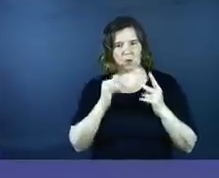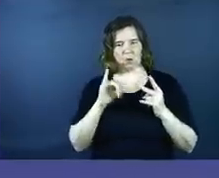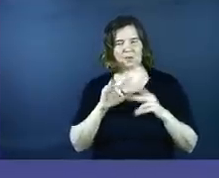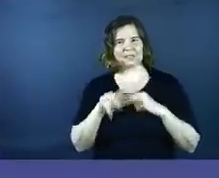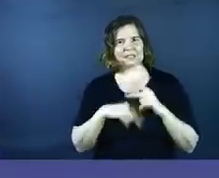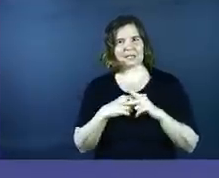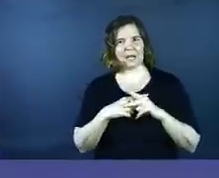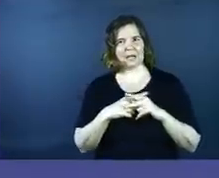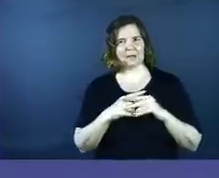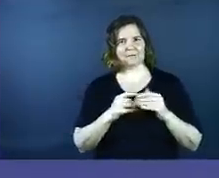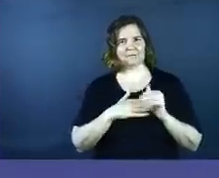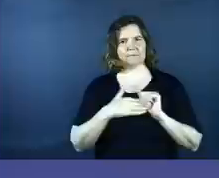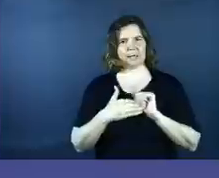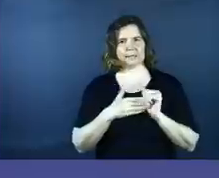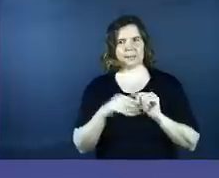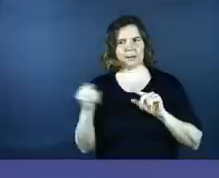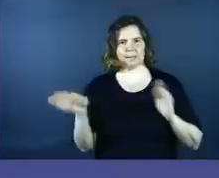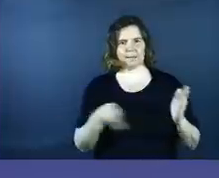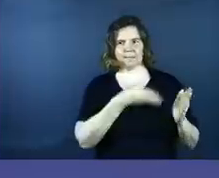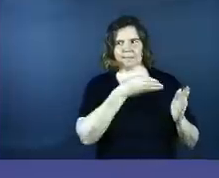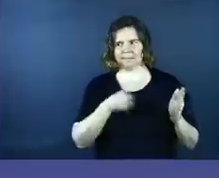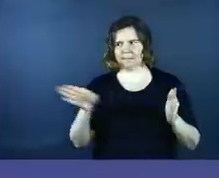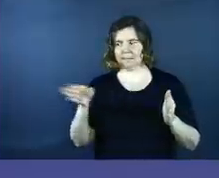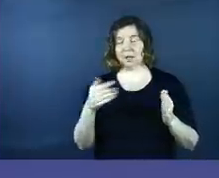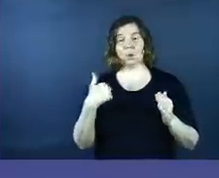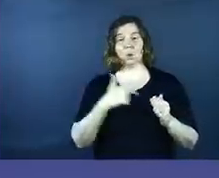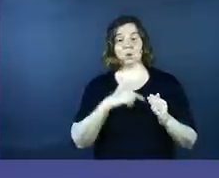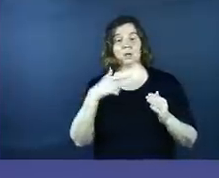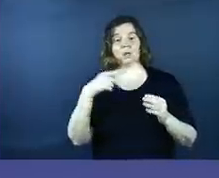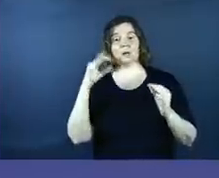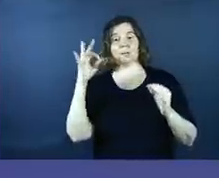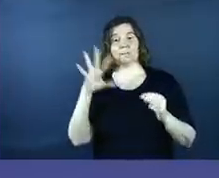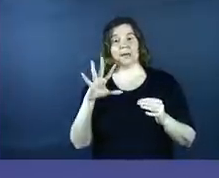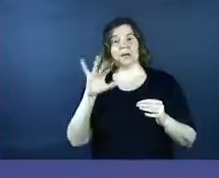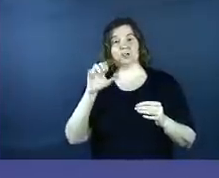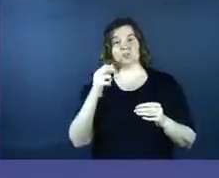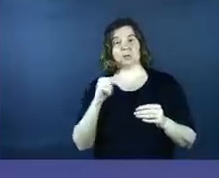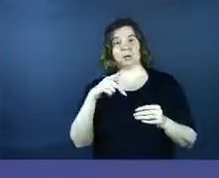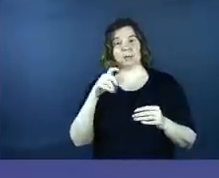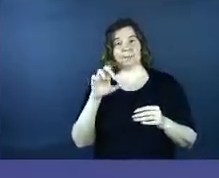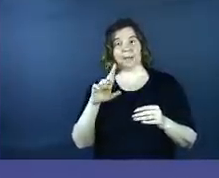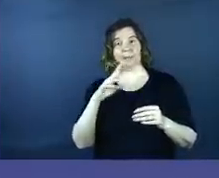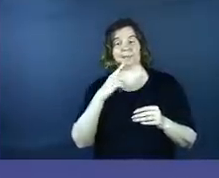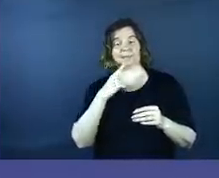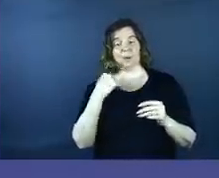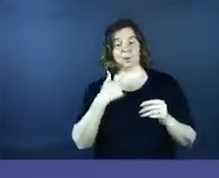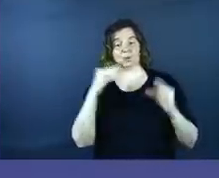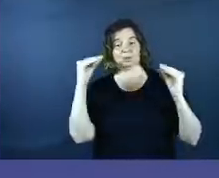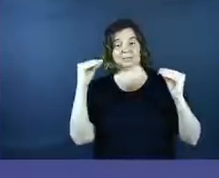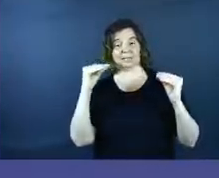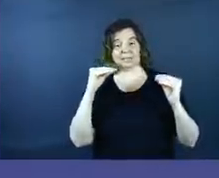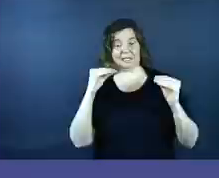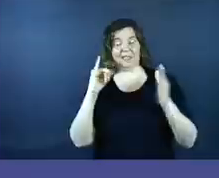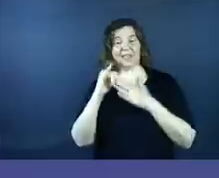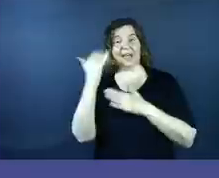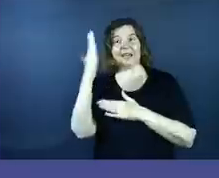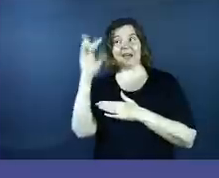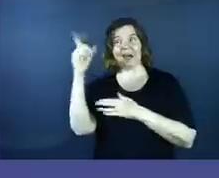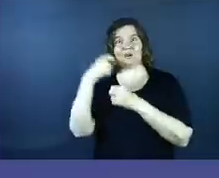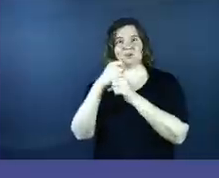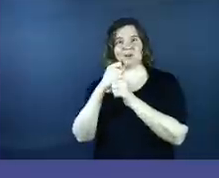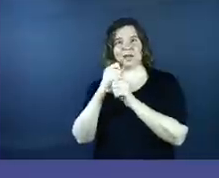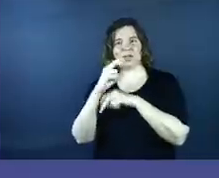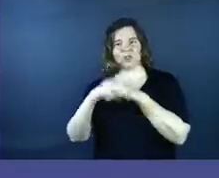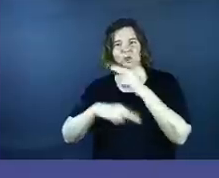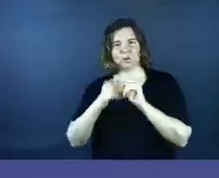this kind of room here. Pastor John Piper said, we should teach without any qualification that God created the universe